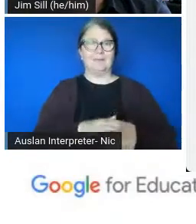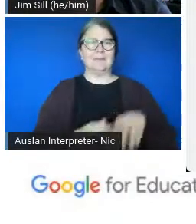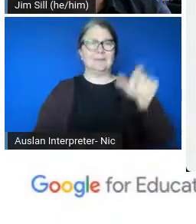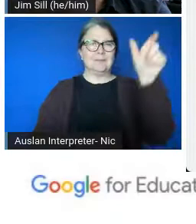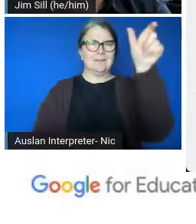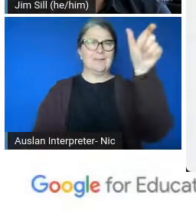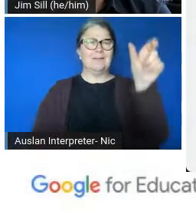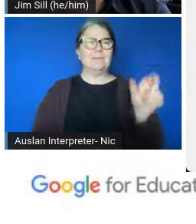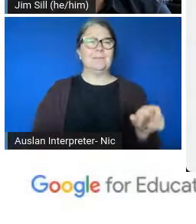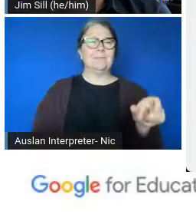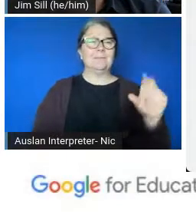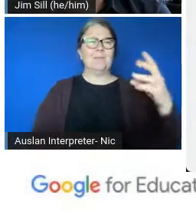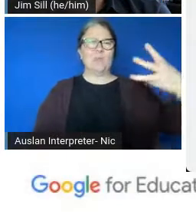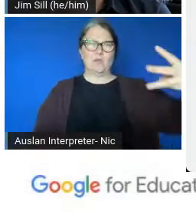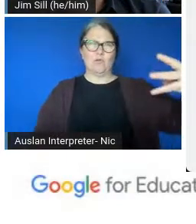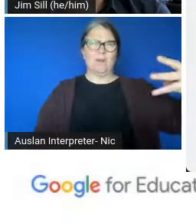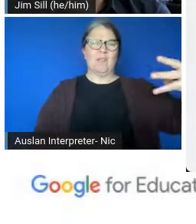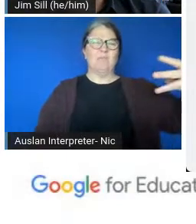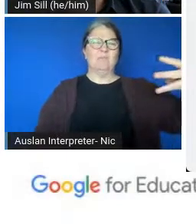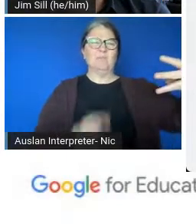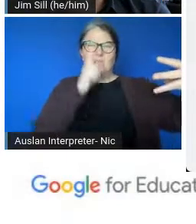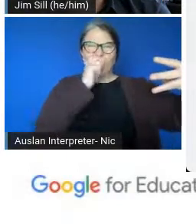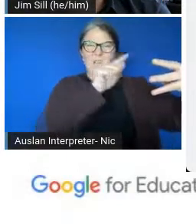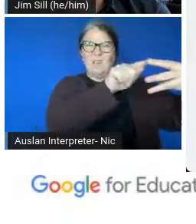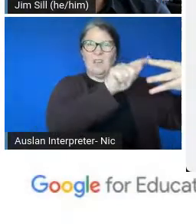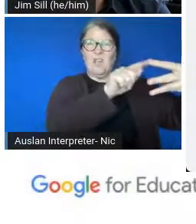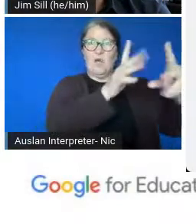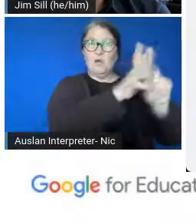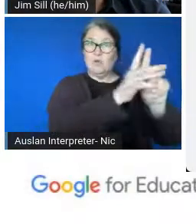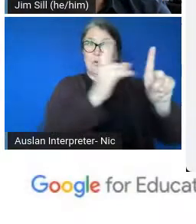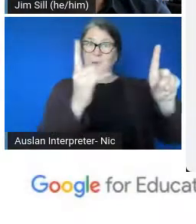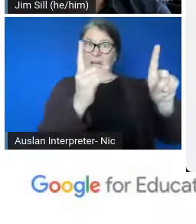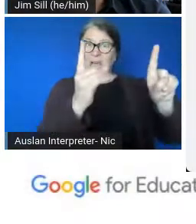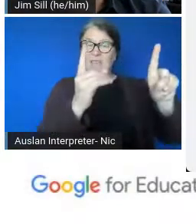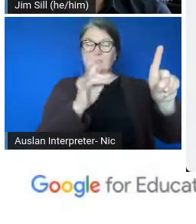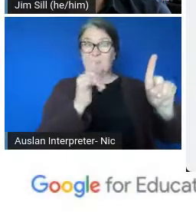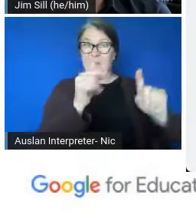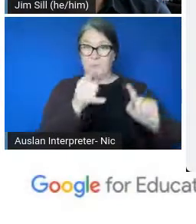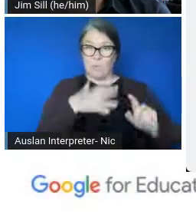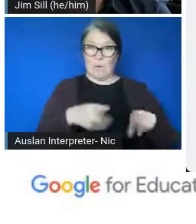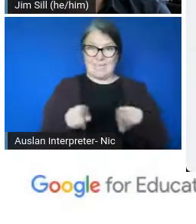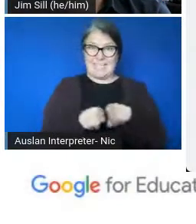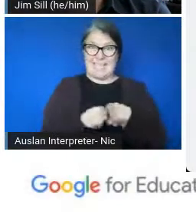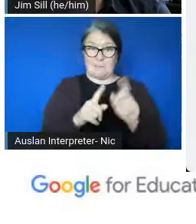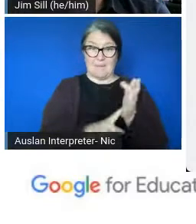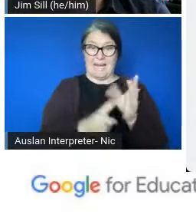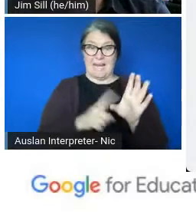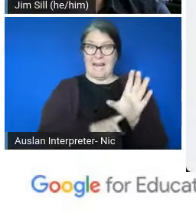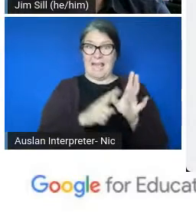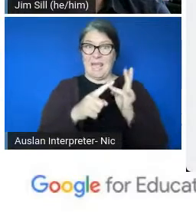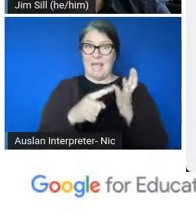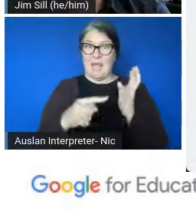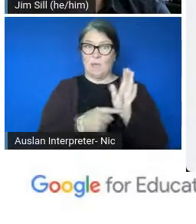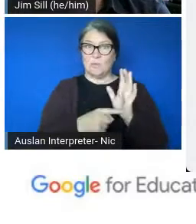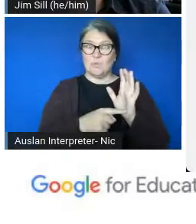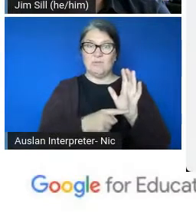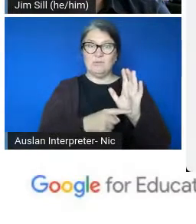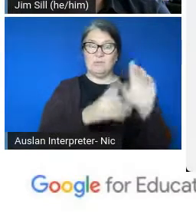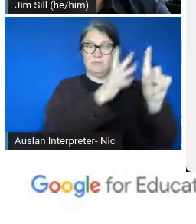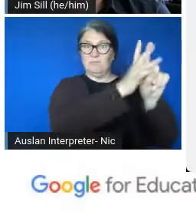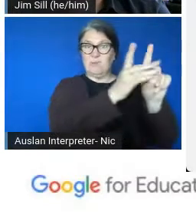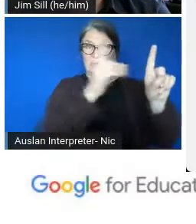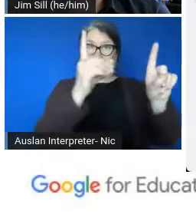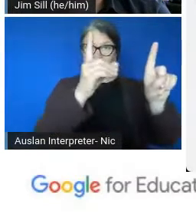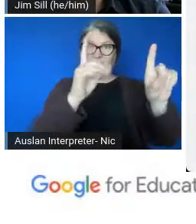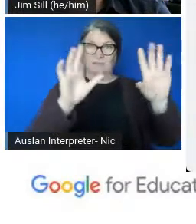you the options of duplicating if you want the same layout maybe twice, and you just touch up the images and things like